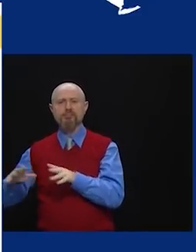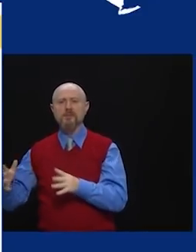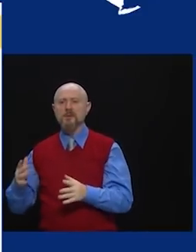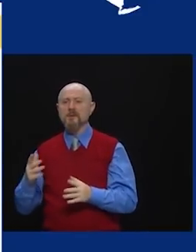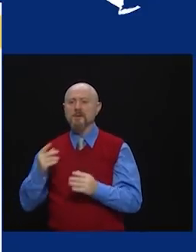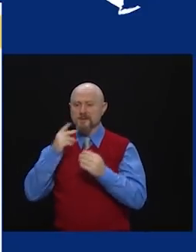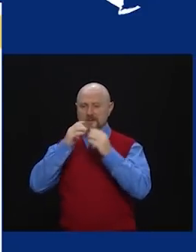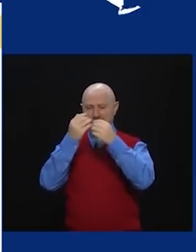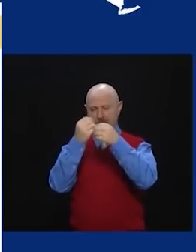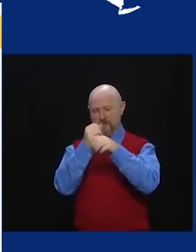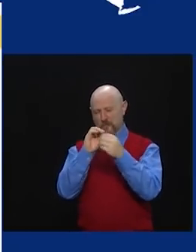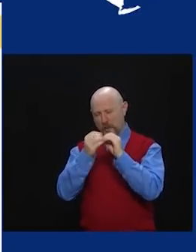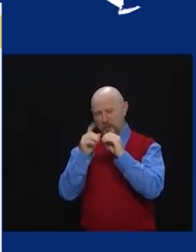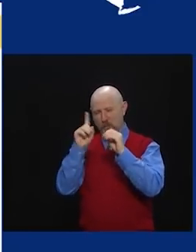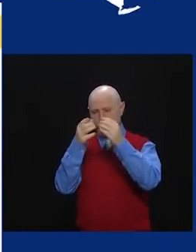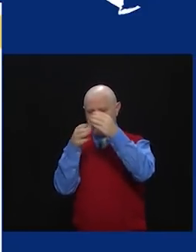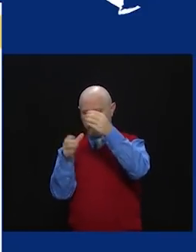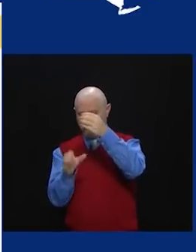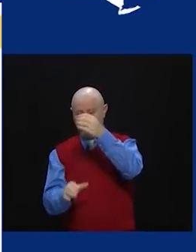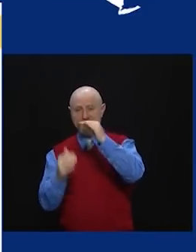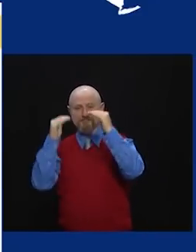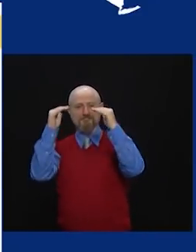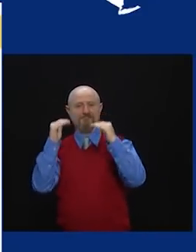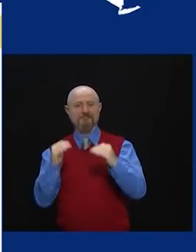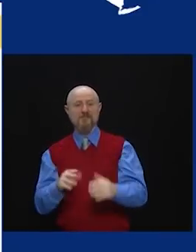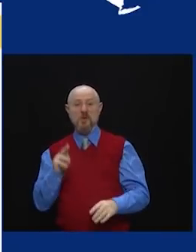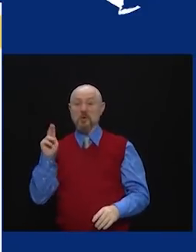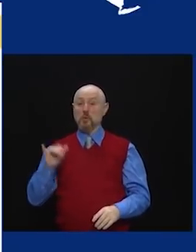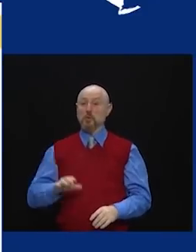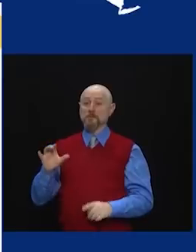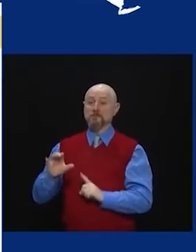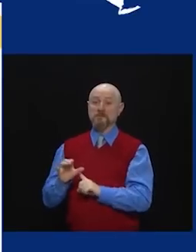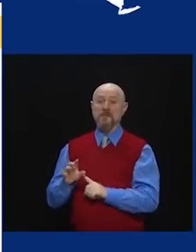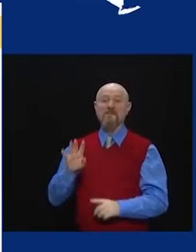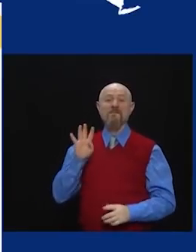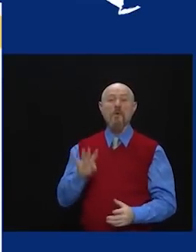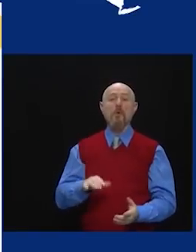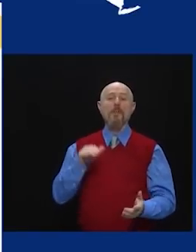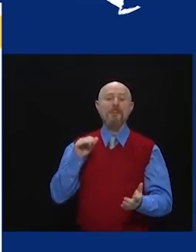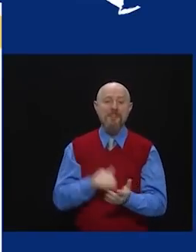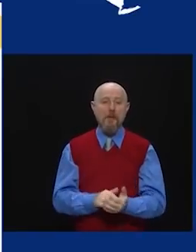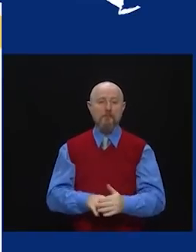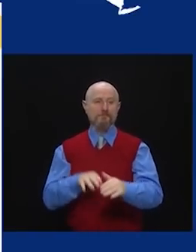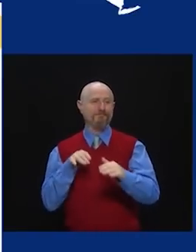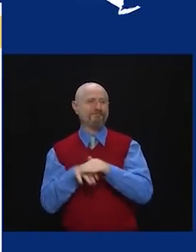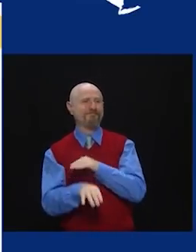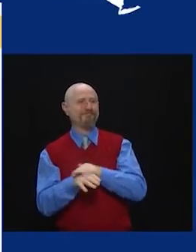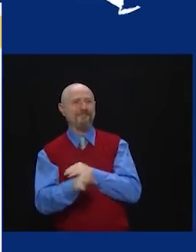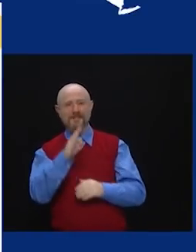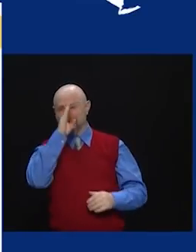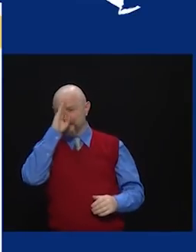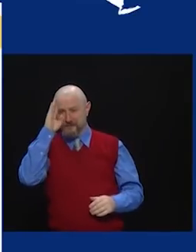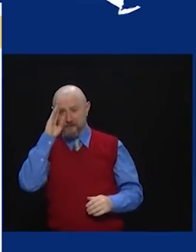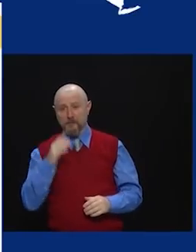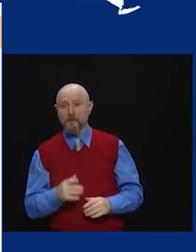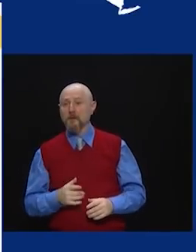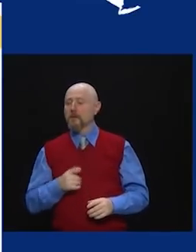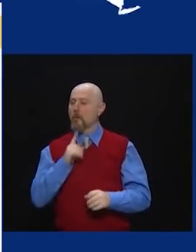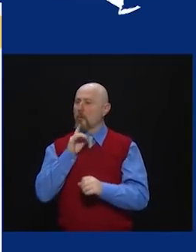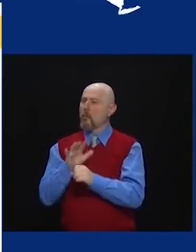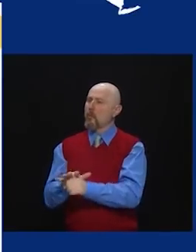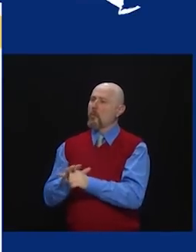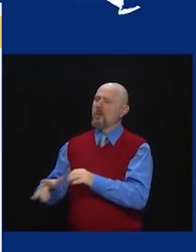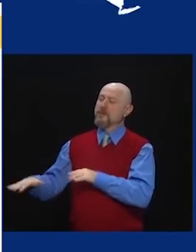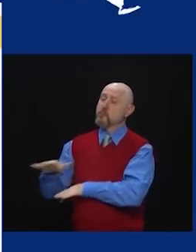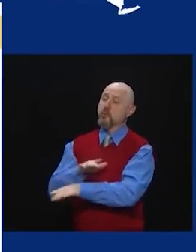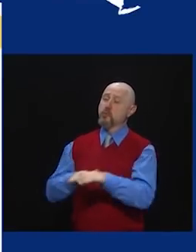nearly 4,000 hospitalized with COVID right now, putting a lot of stress on our systems. And sadly, yesterday we lost 80 New